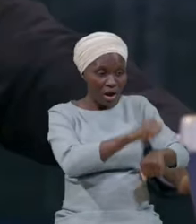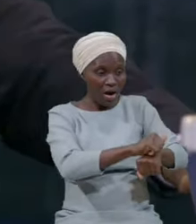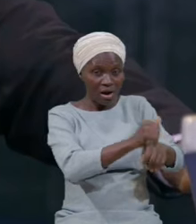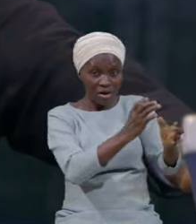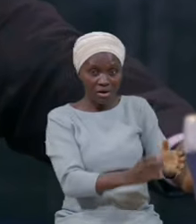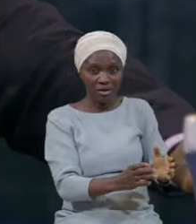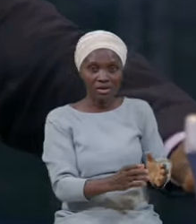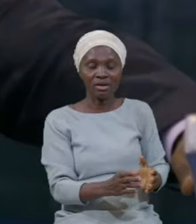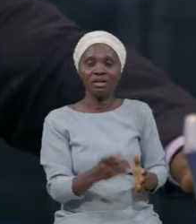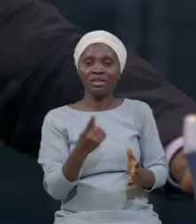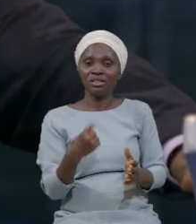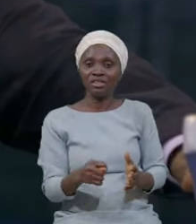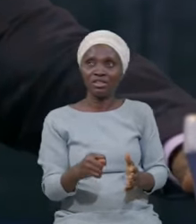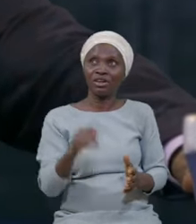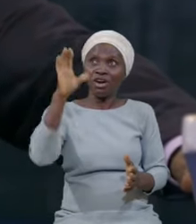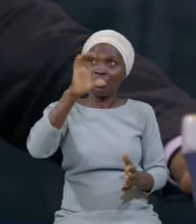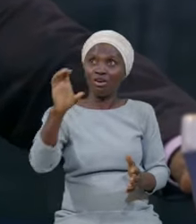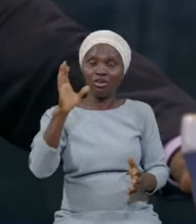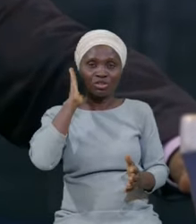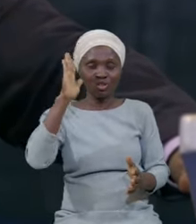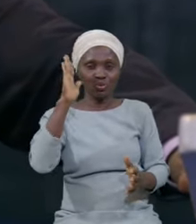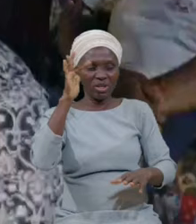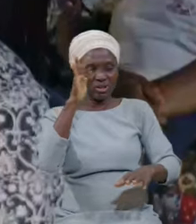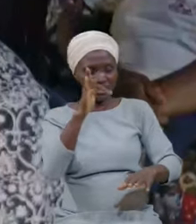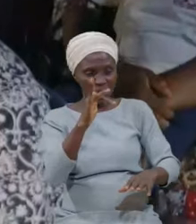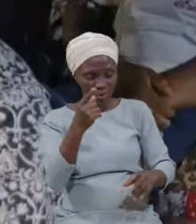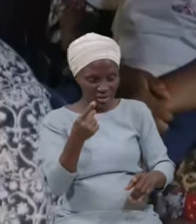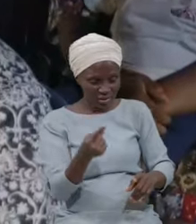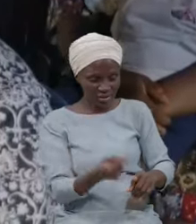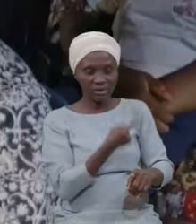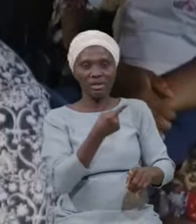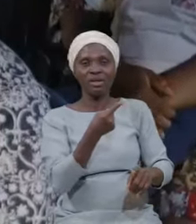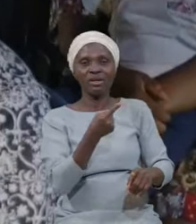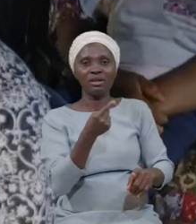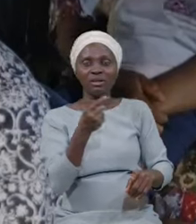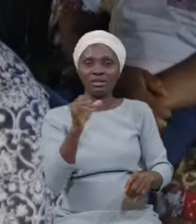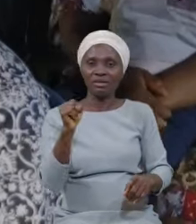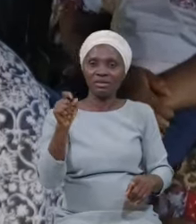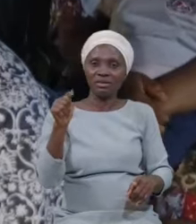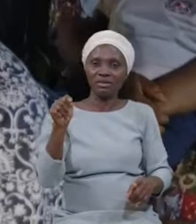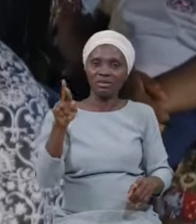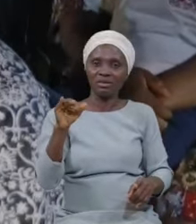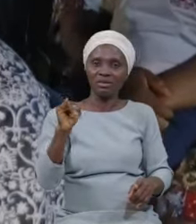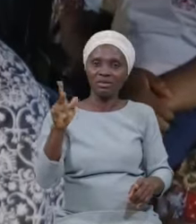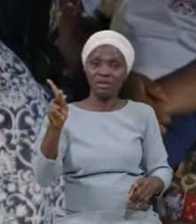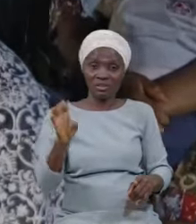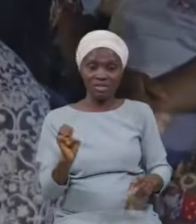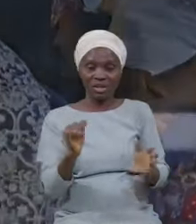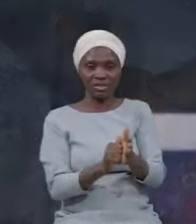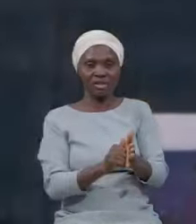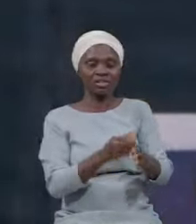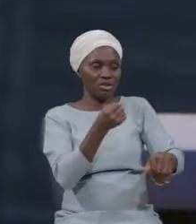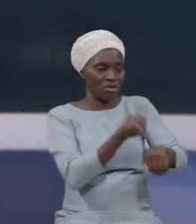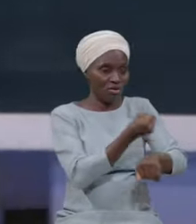rock. You have enough to drink, enough to eat, and enough to live